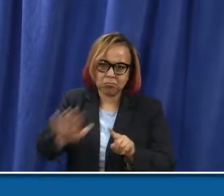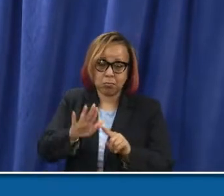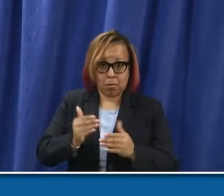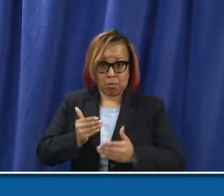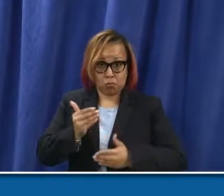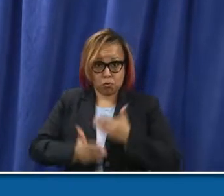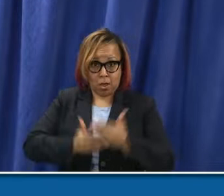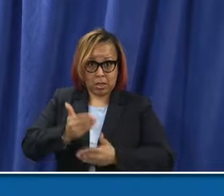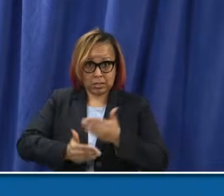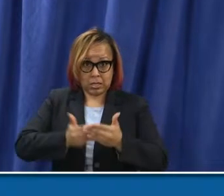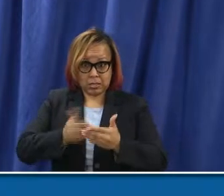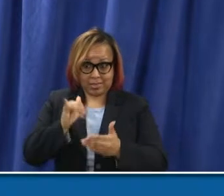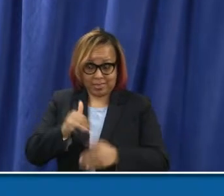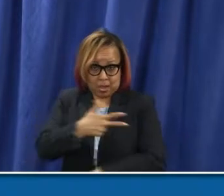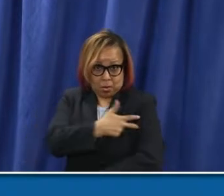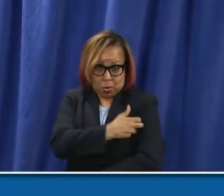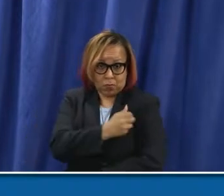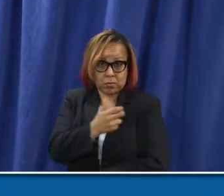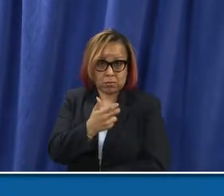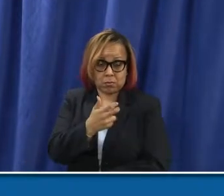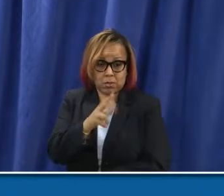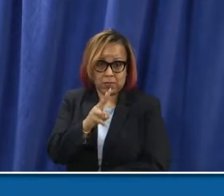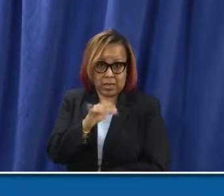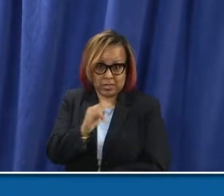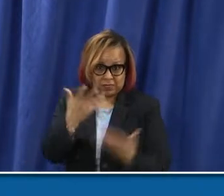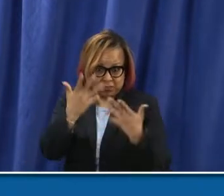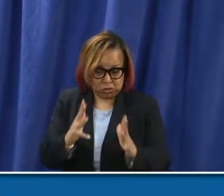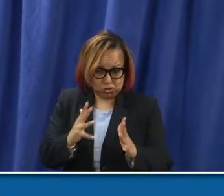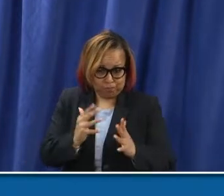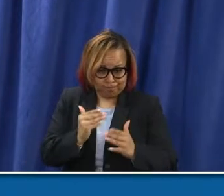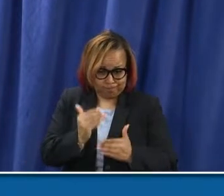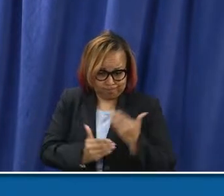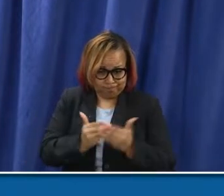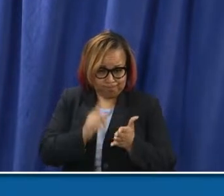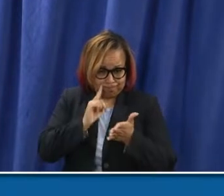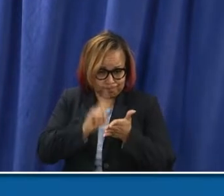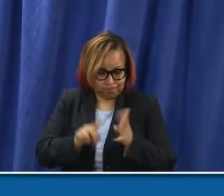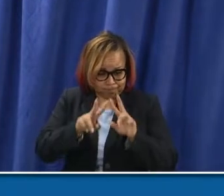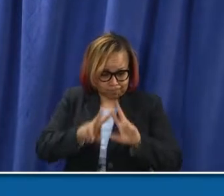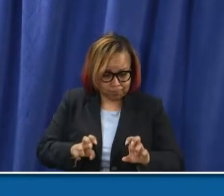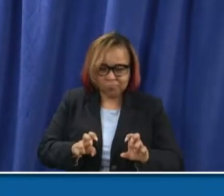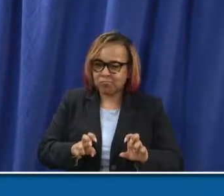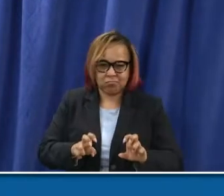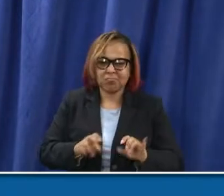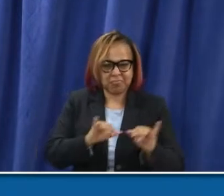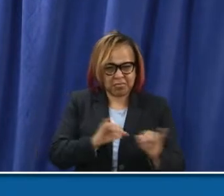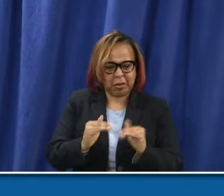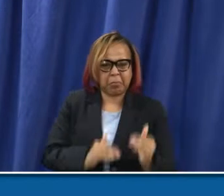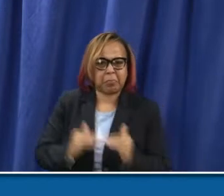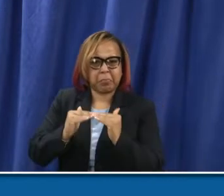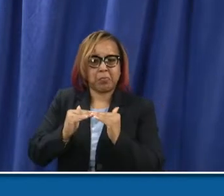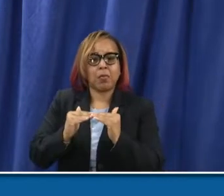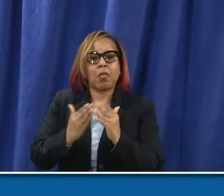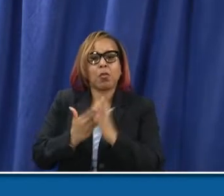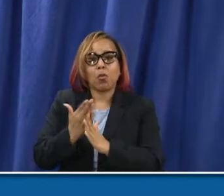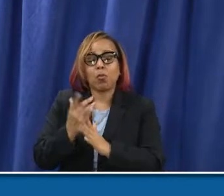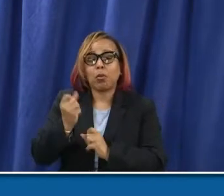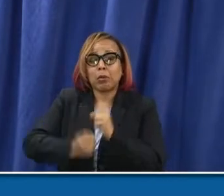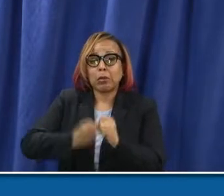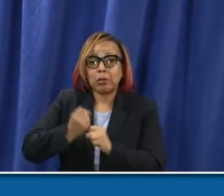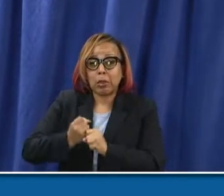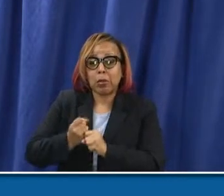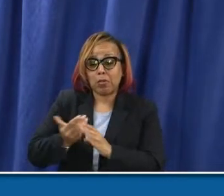process that the COVID vaccine went through and continues to go through is no different. So all of these vaccines go through years